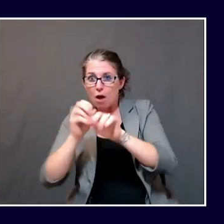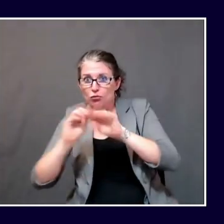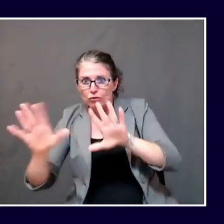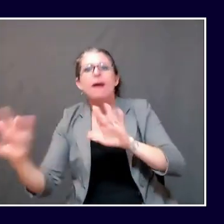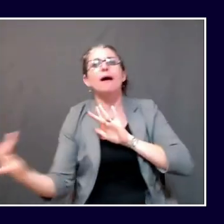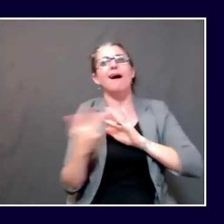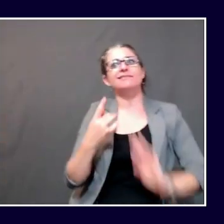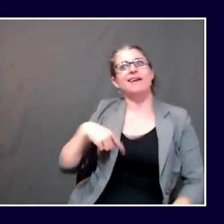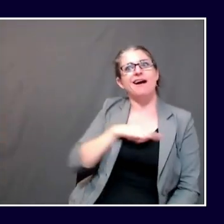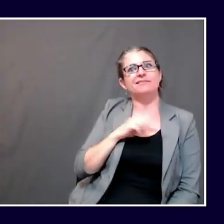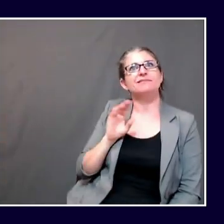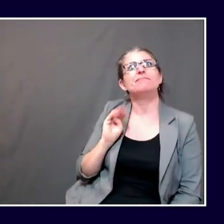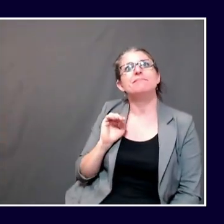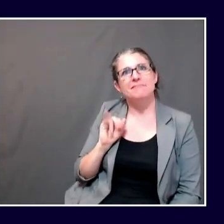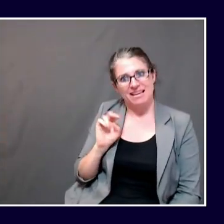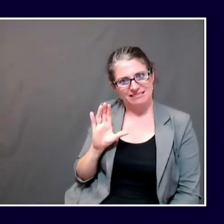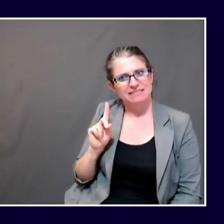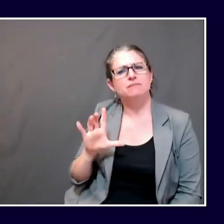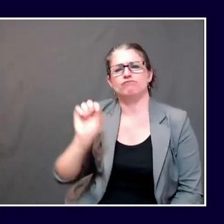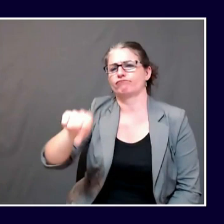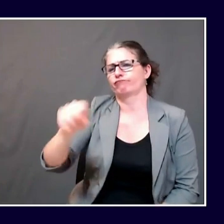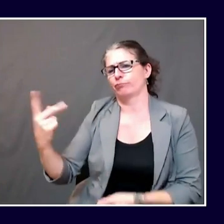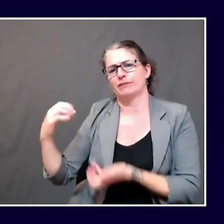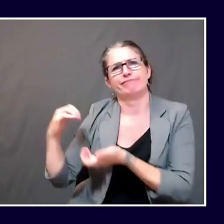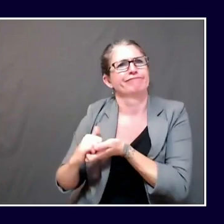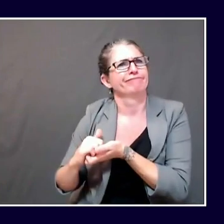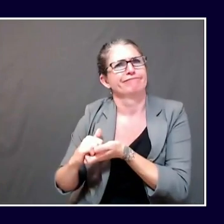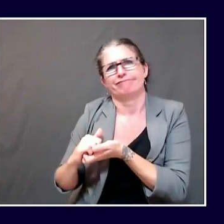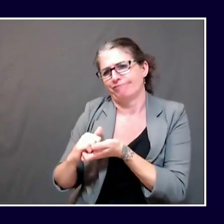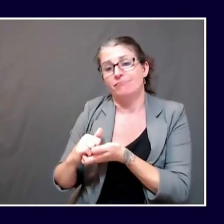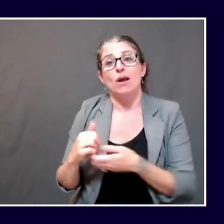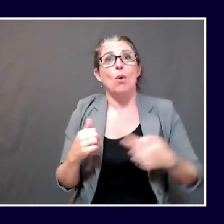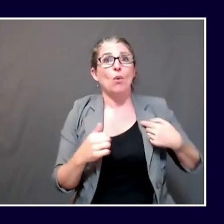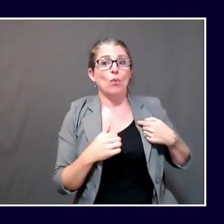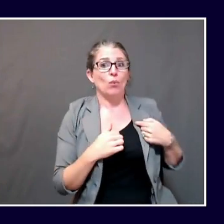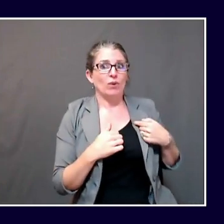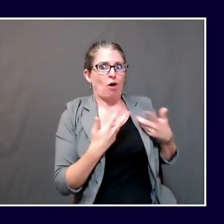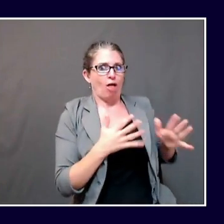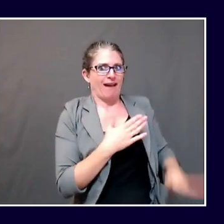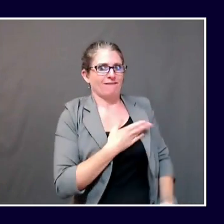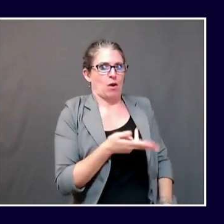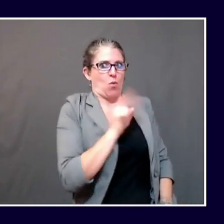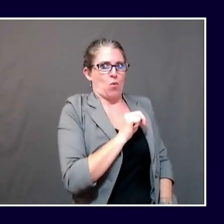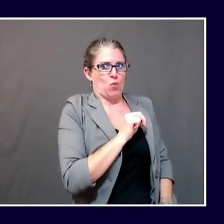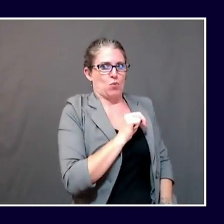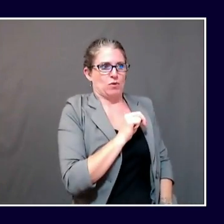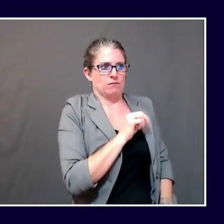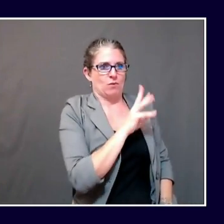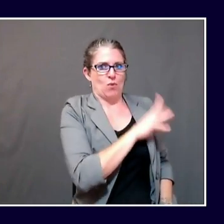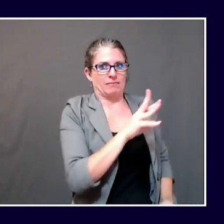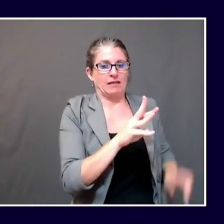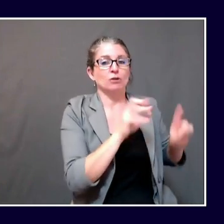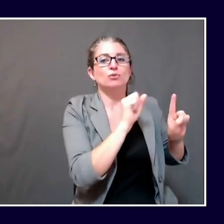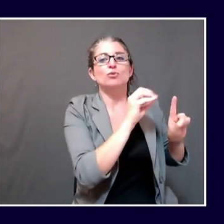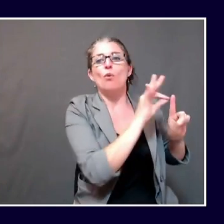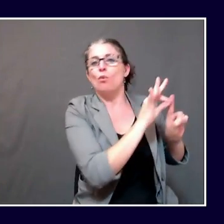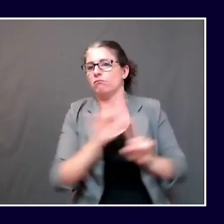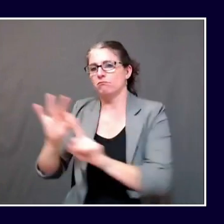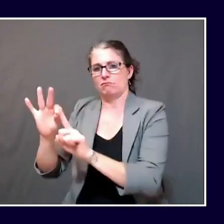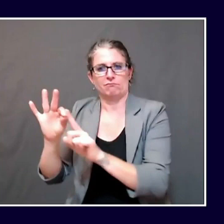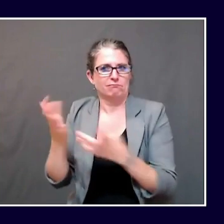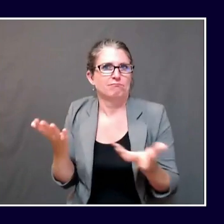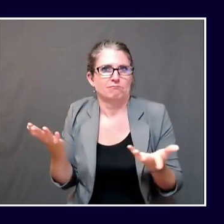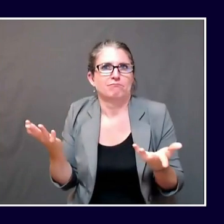website. And much of the information around education policy, county color